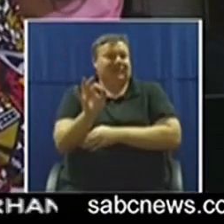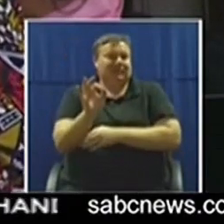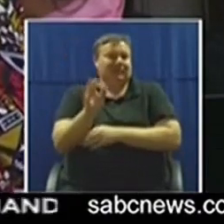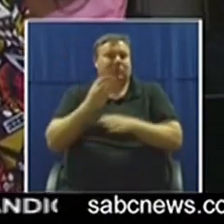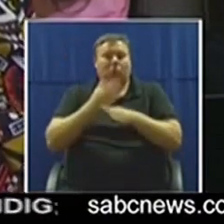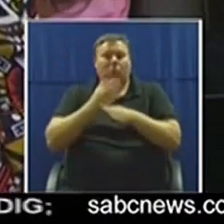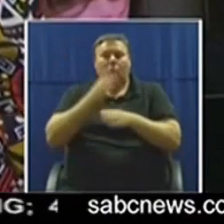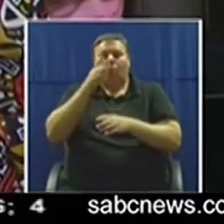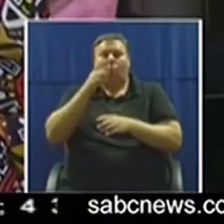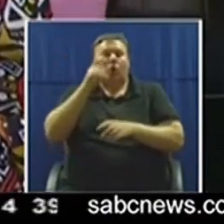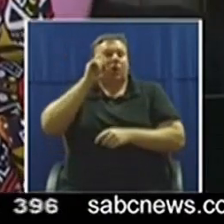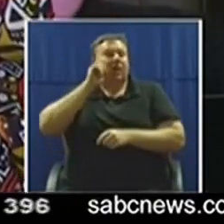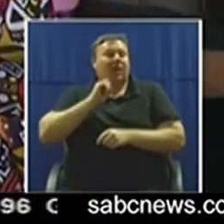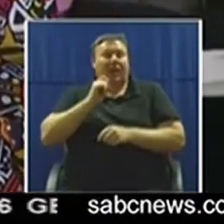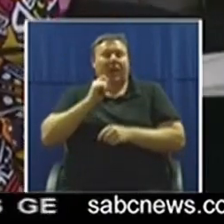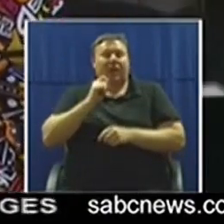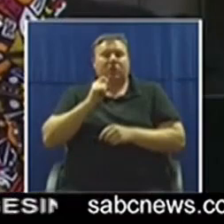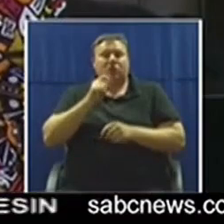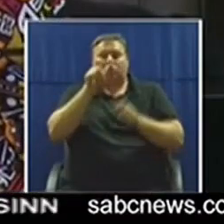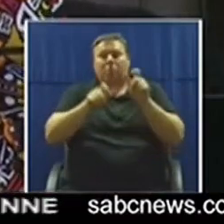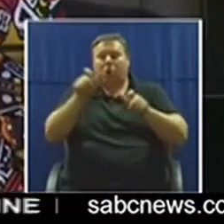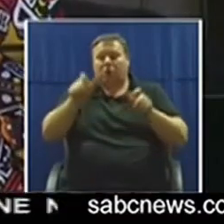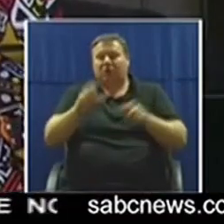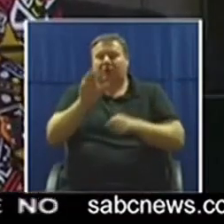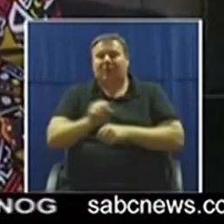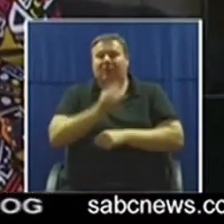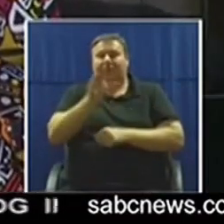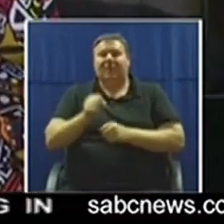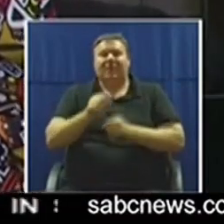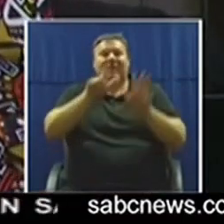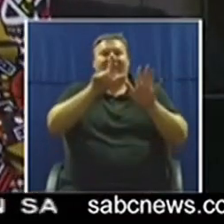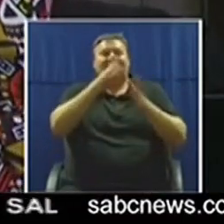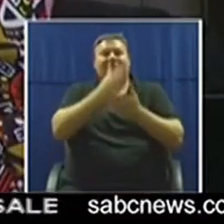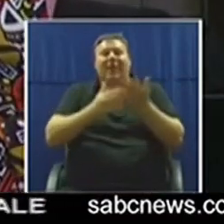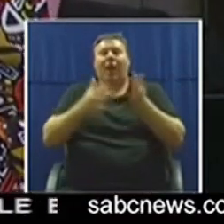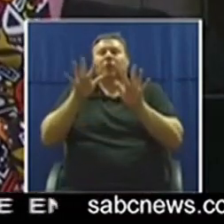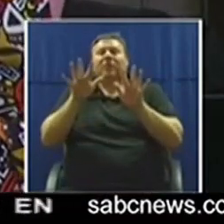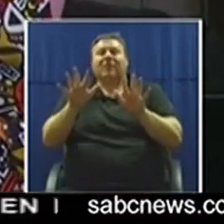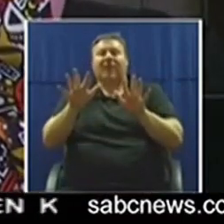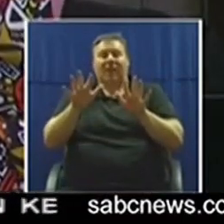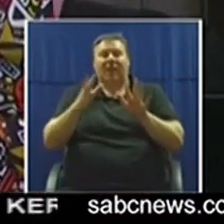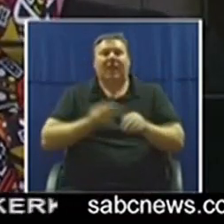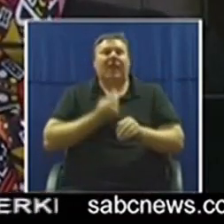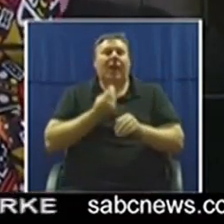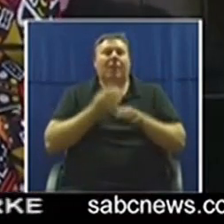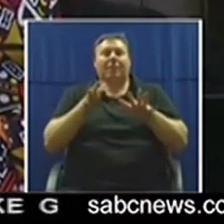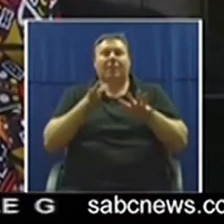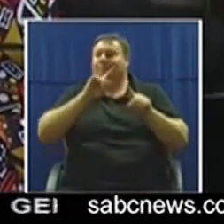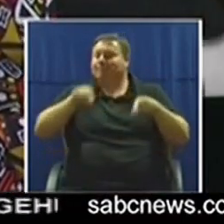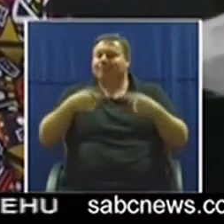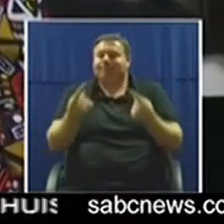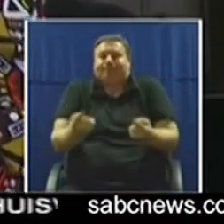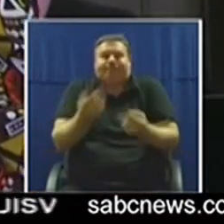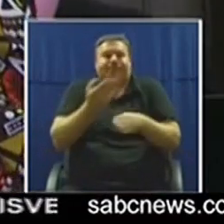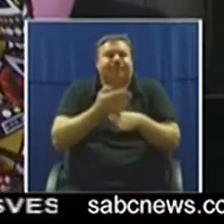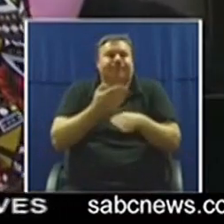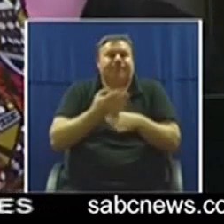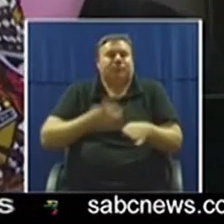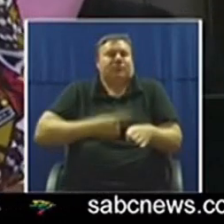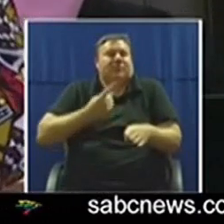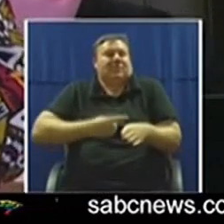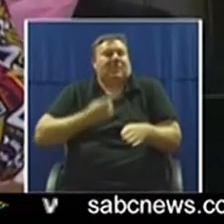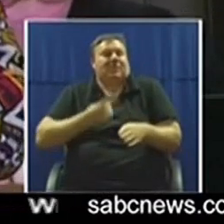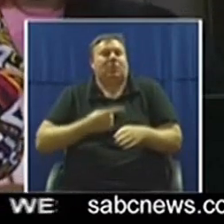South Africans who are without work, for the 7 out of 10 young people who are unable to live a life of dignity as